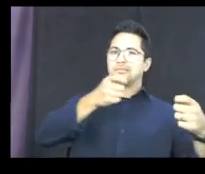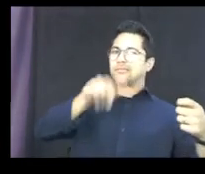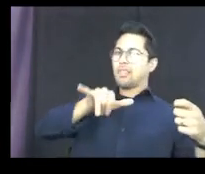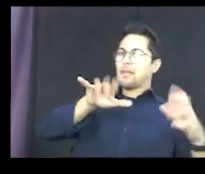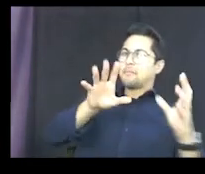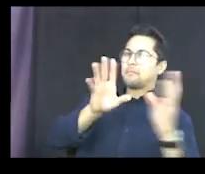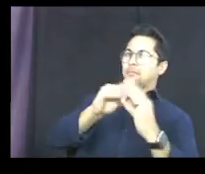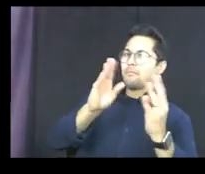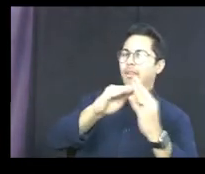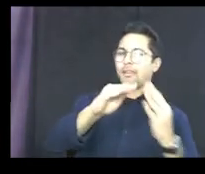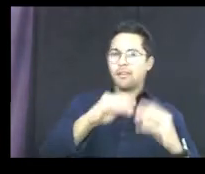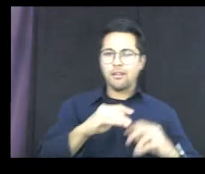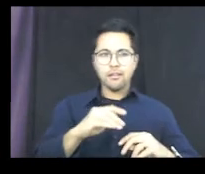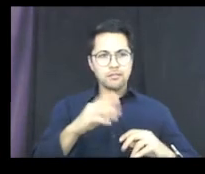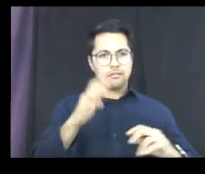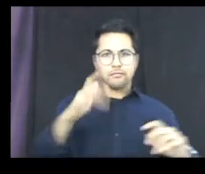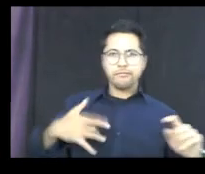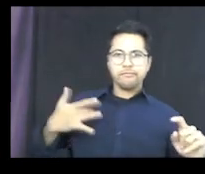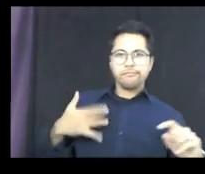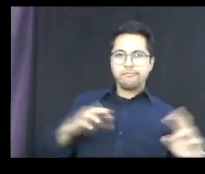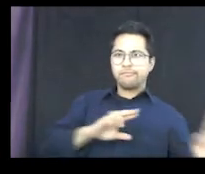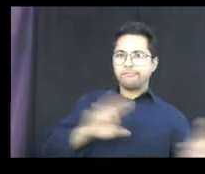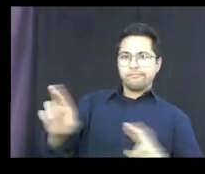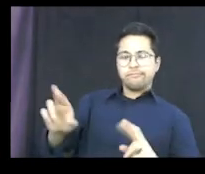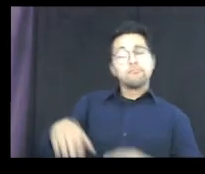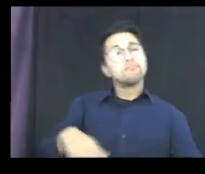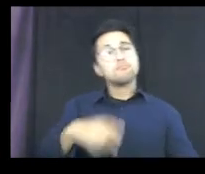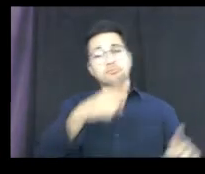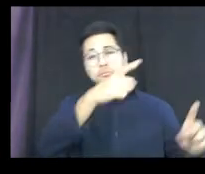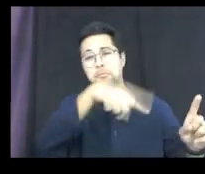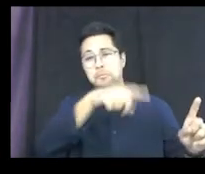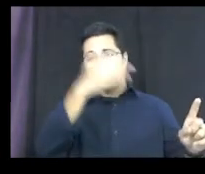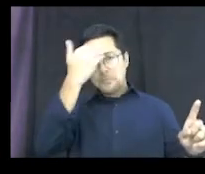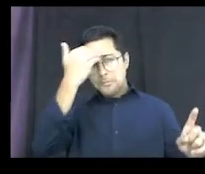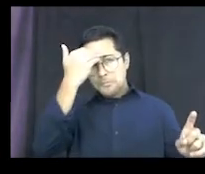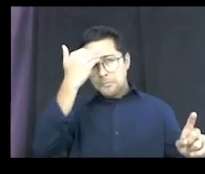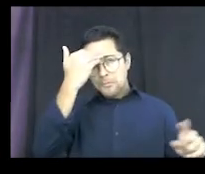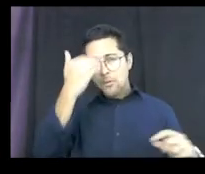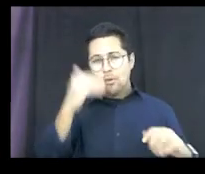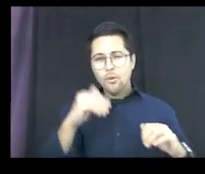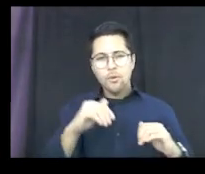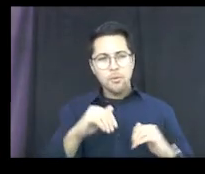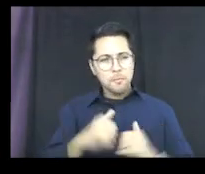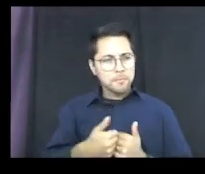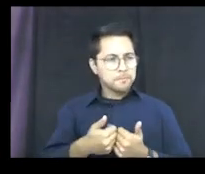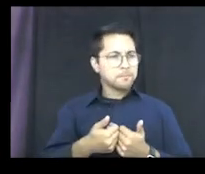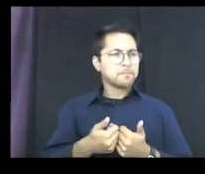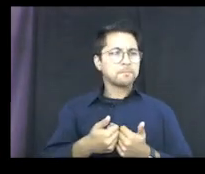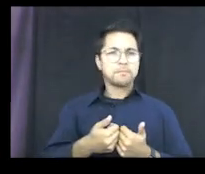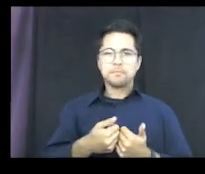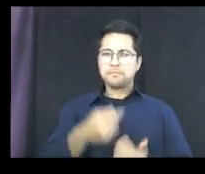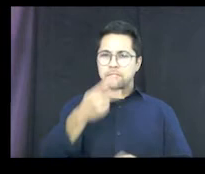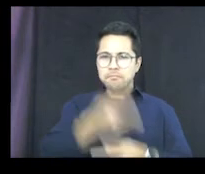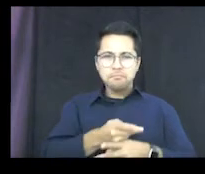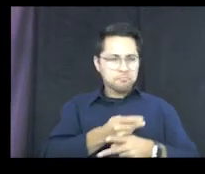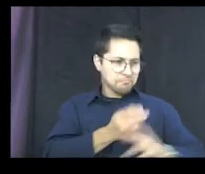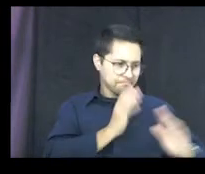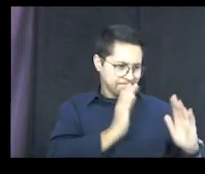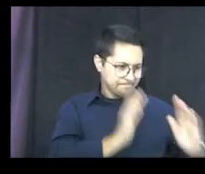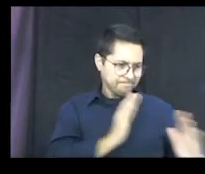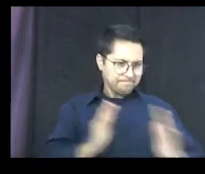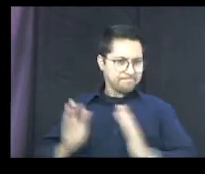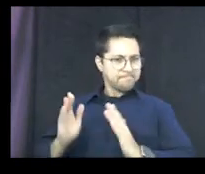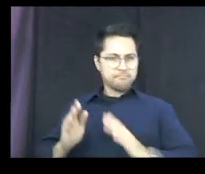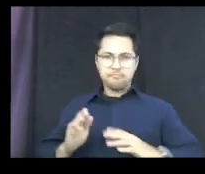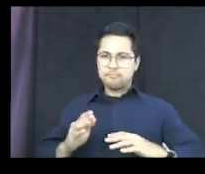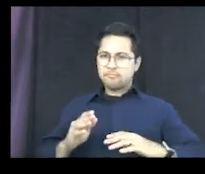meeting to be prepared so that they know how to keep it organized and